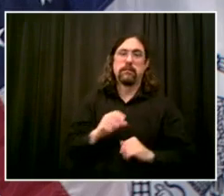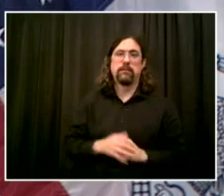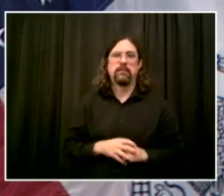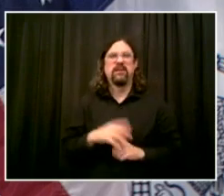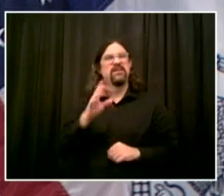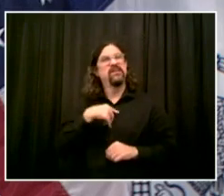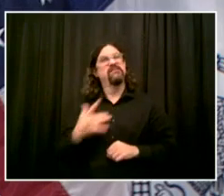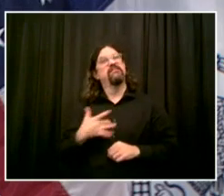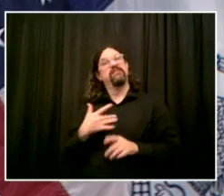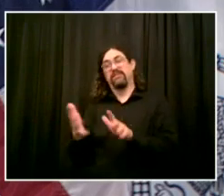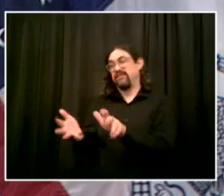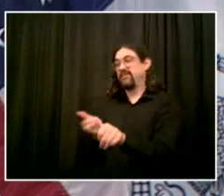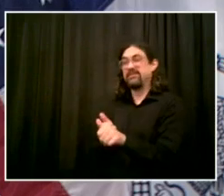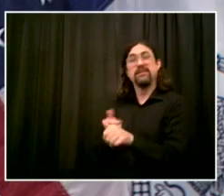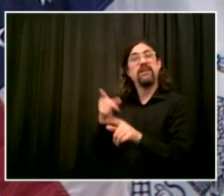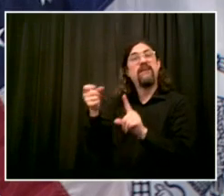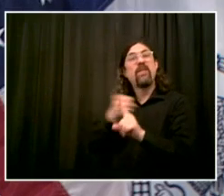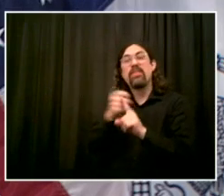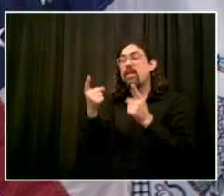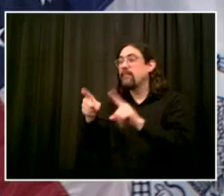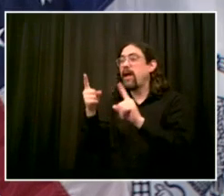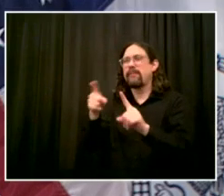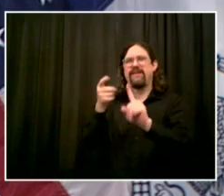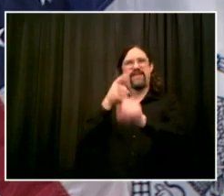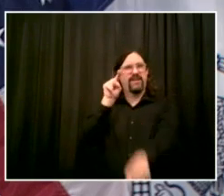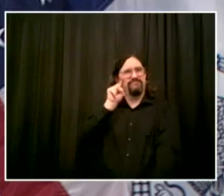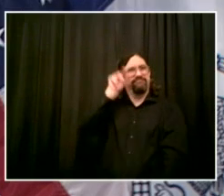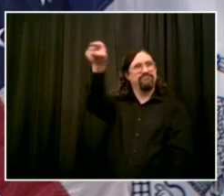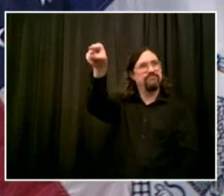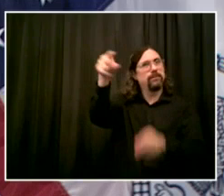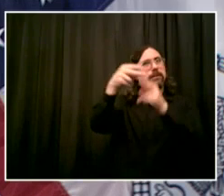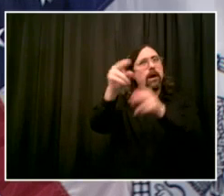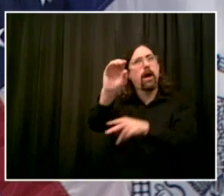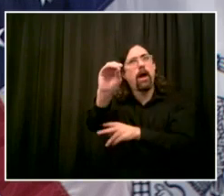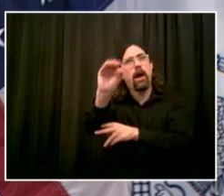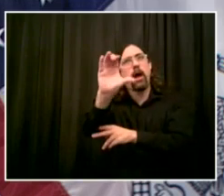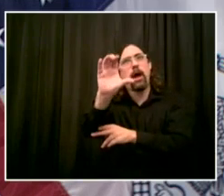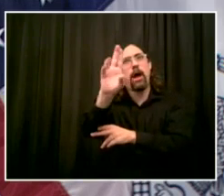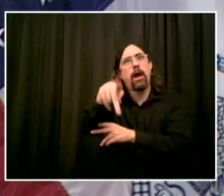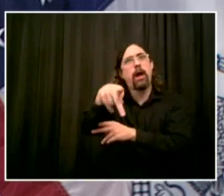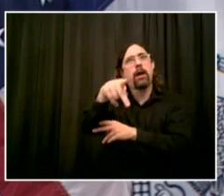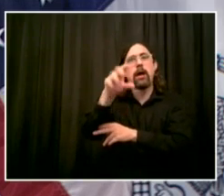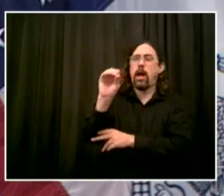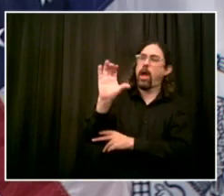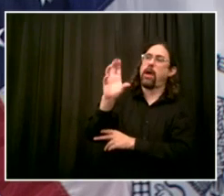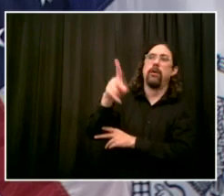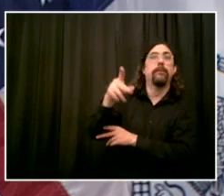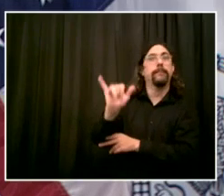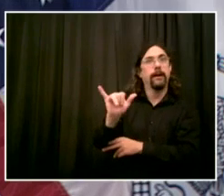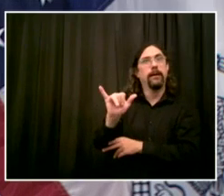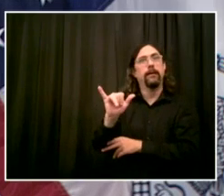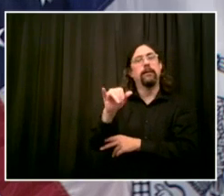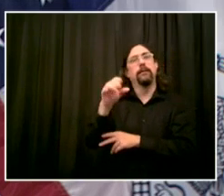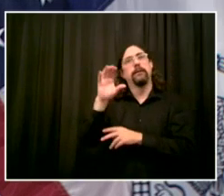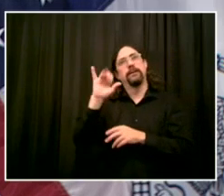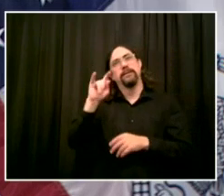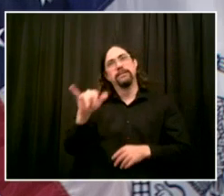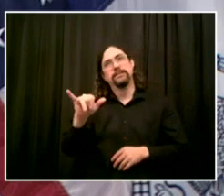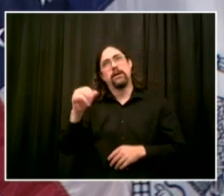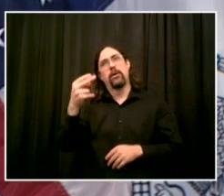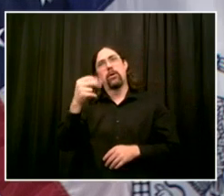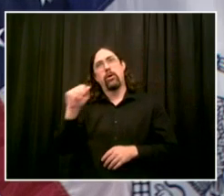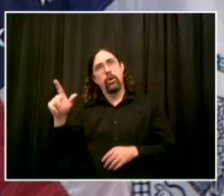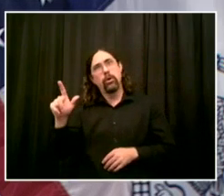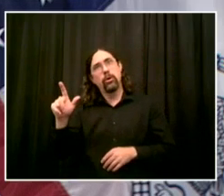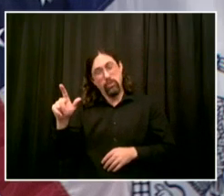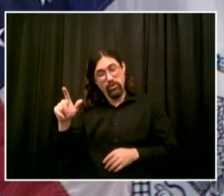who were also attacked. So my question is, at what point is it unacceptable enough that the city actually